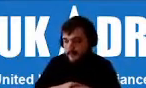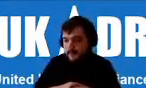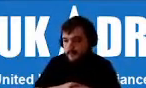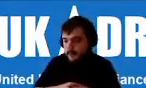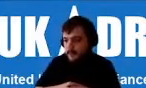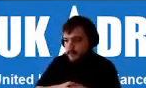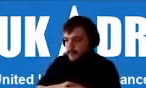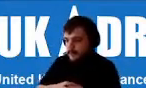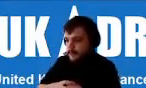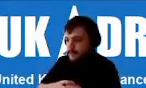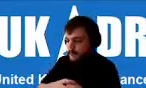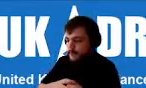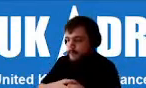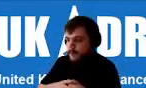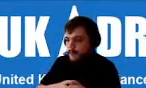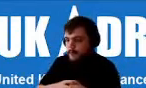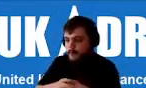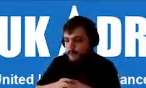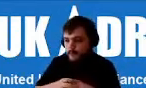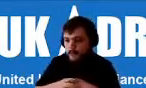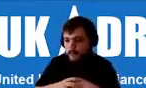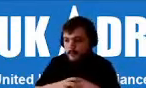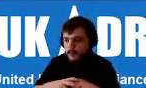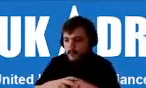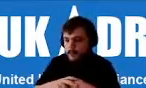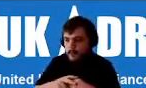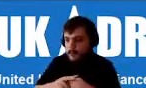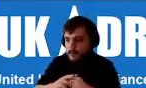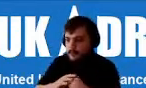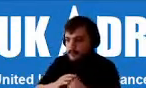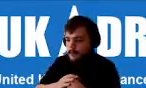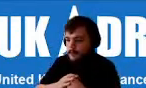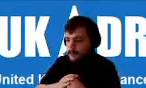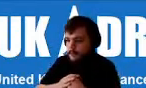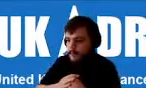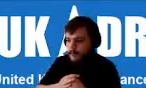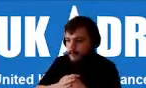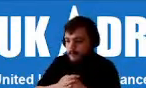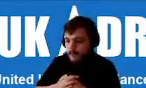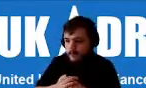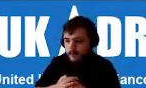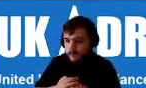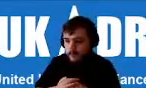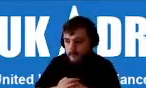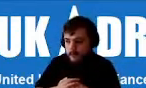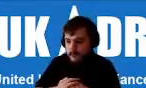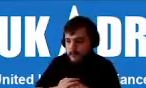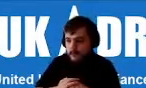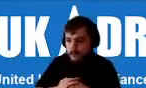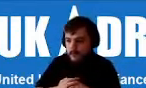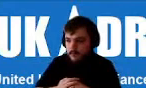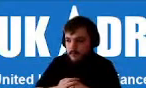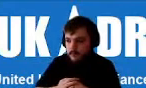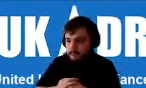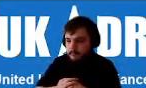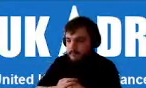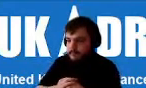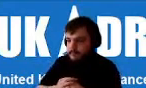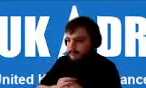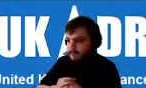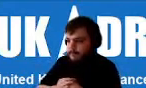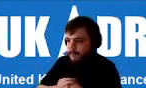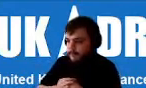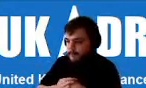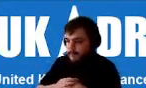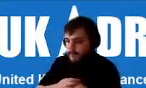upon this country and others. It now has 250 members, and it's a